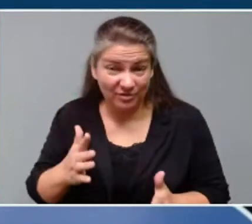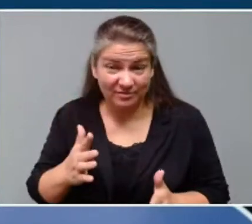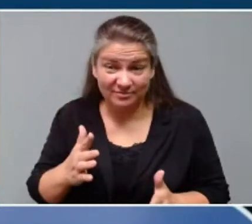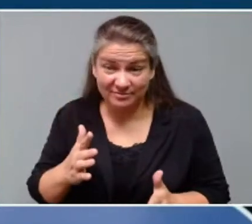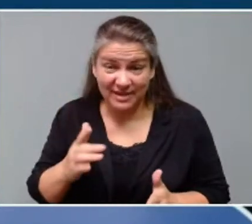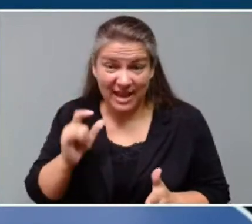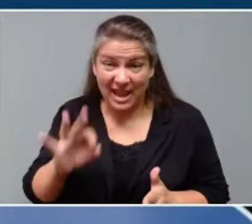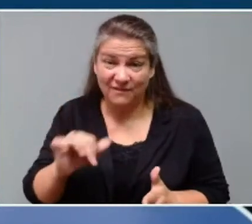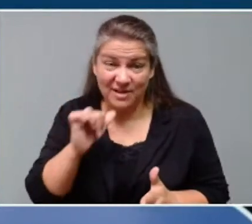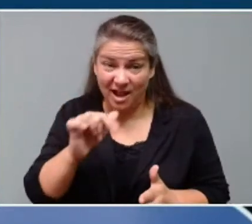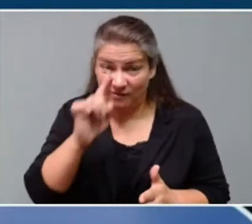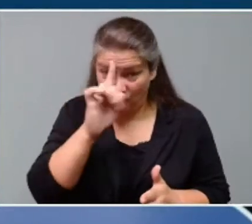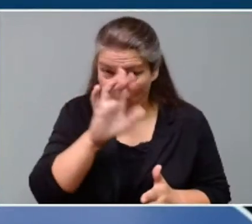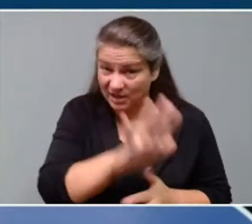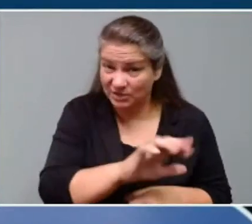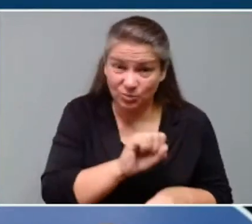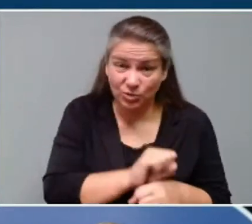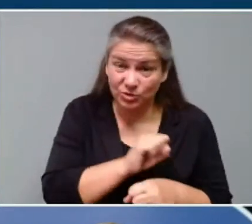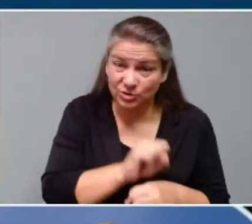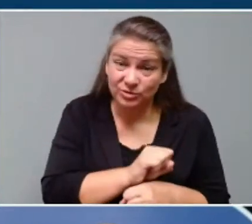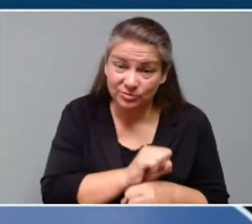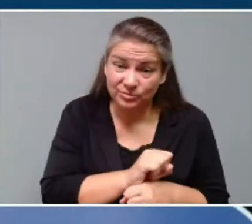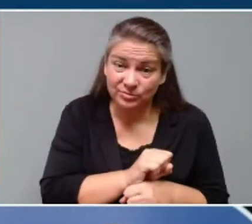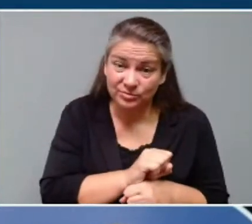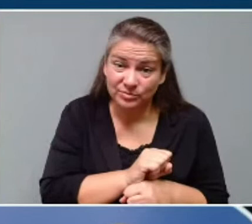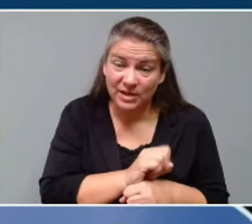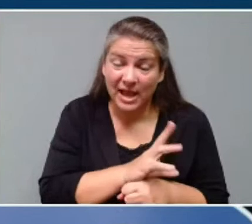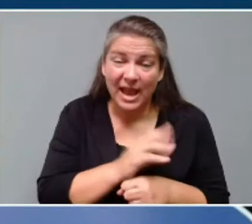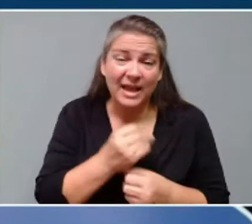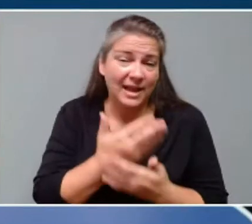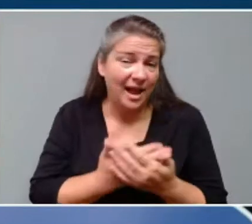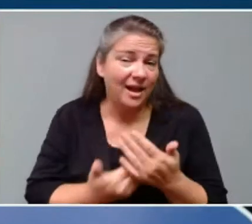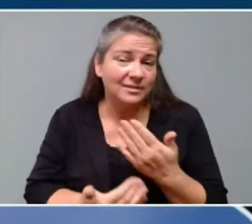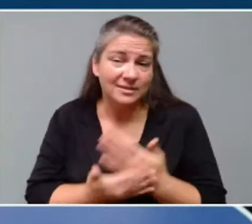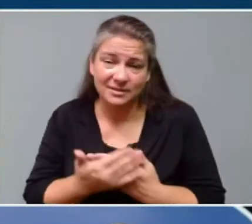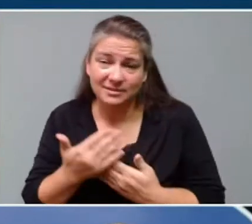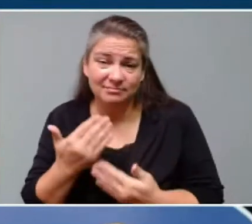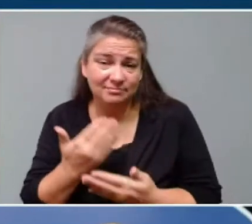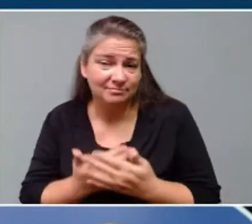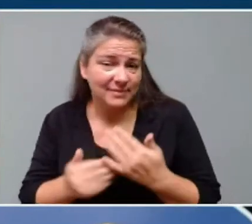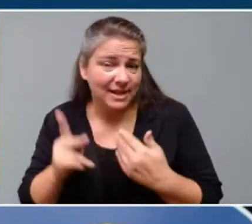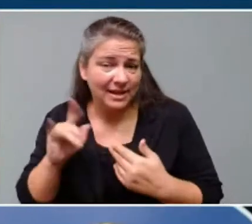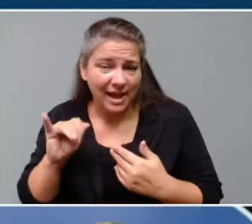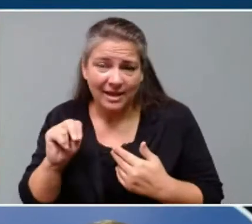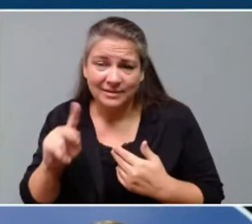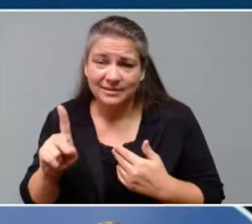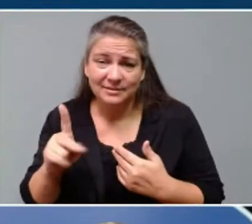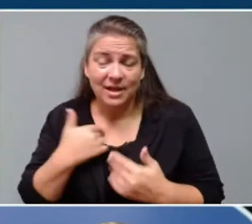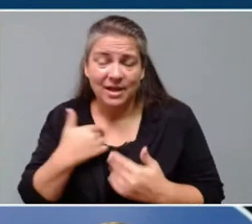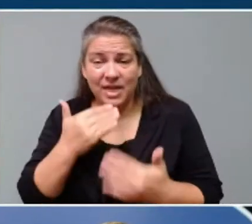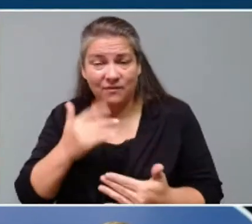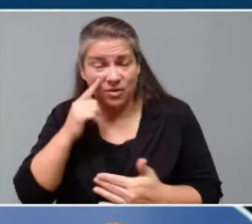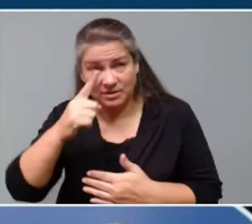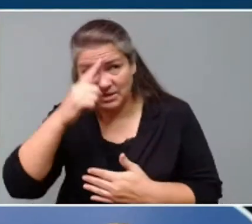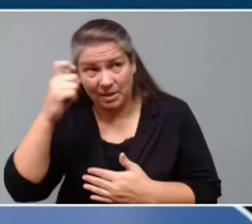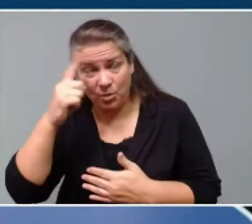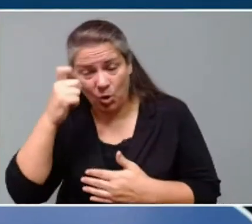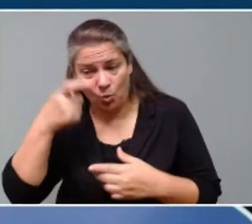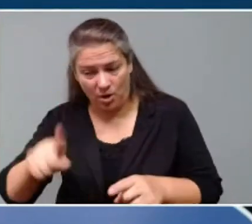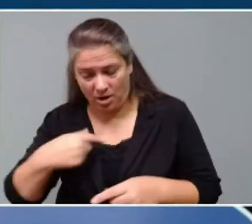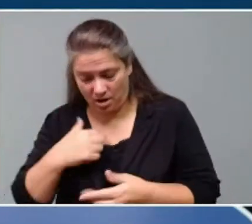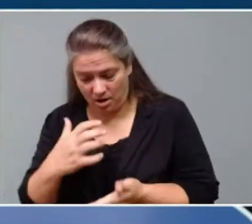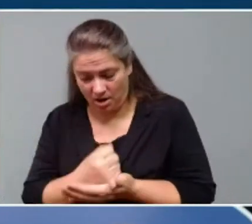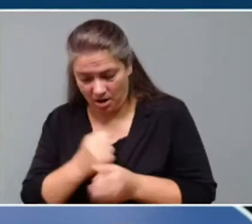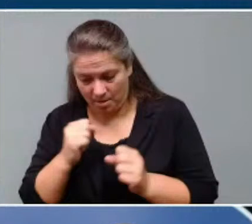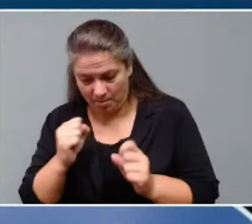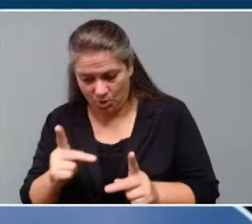his efforts and kindness. And I'm thankful that over the summer, when we had the opportunity to be out a little